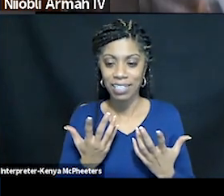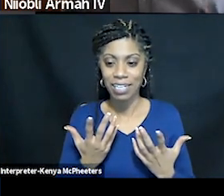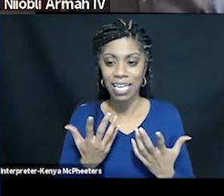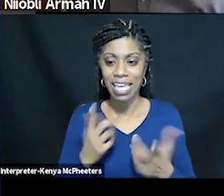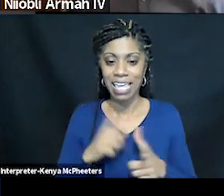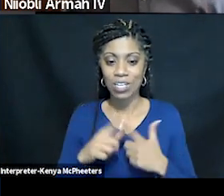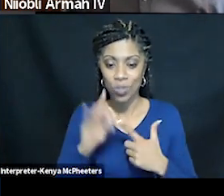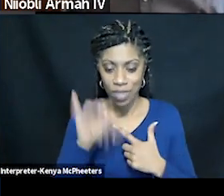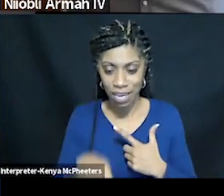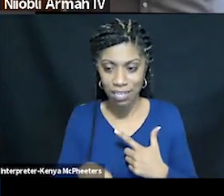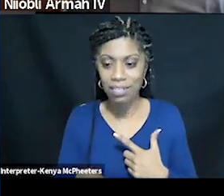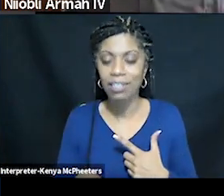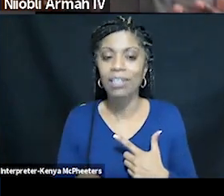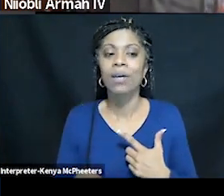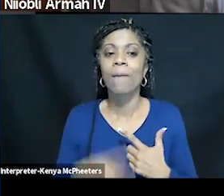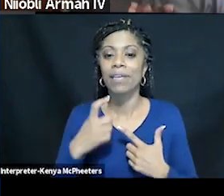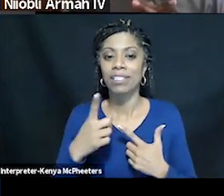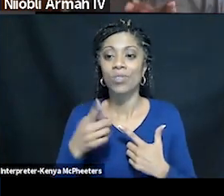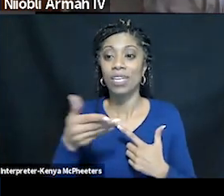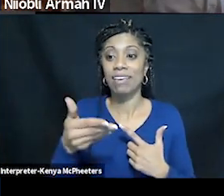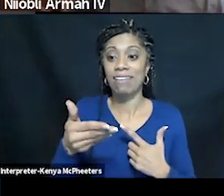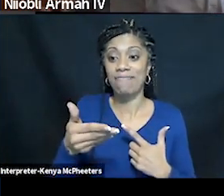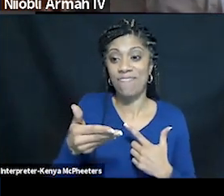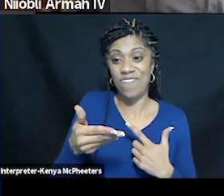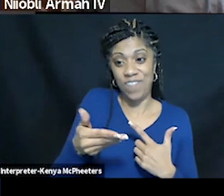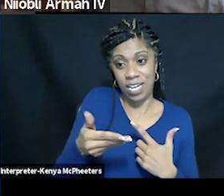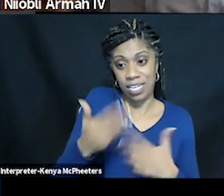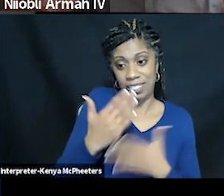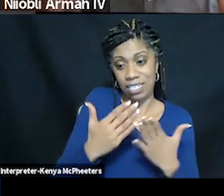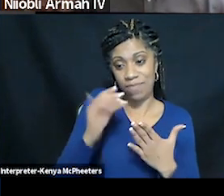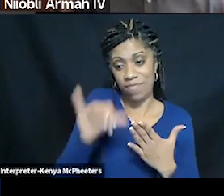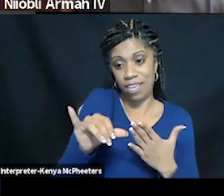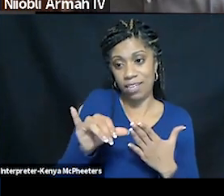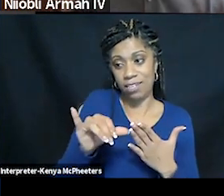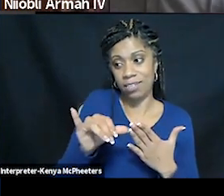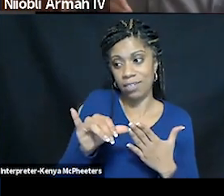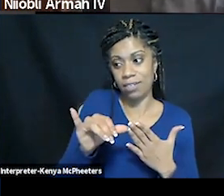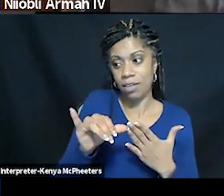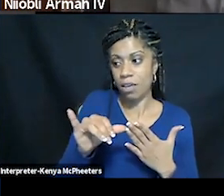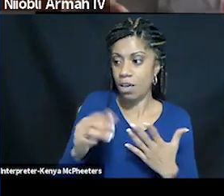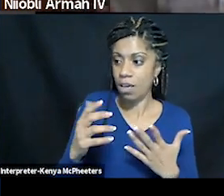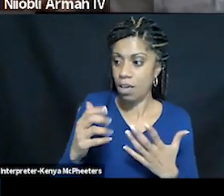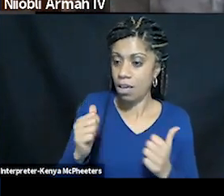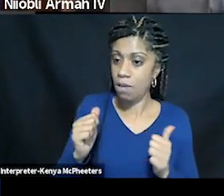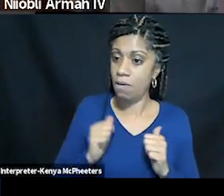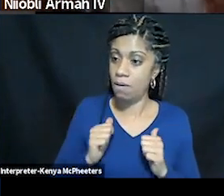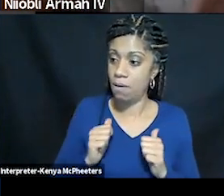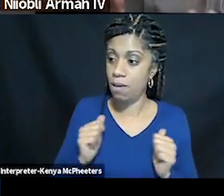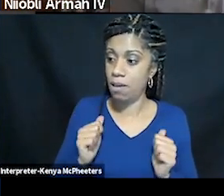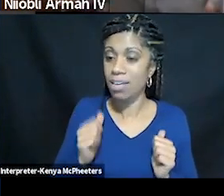we're open to pushback. Like, invite it. Like, that's the only way to handle this work, is to face it head on. If you try to hide